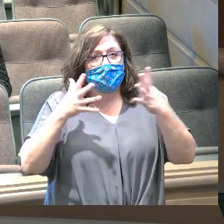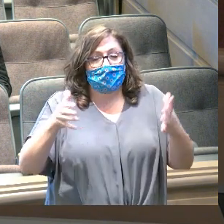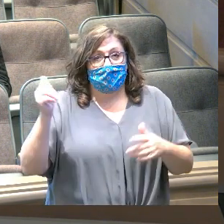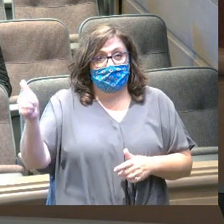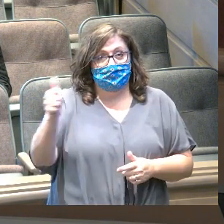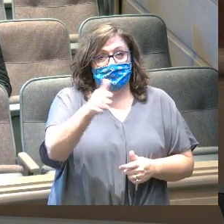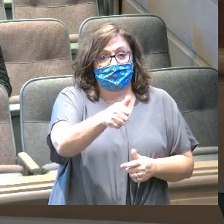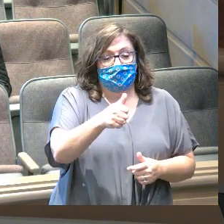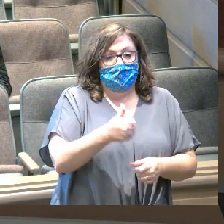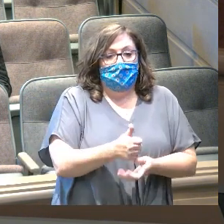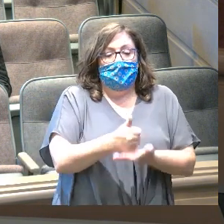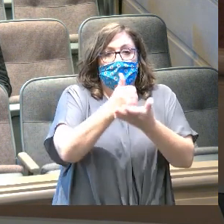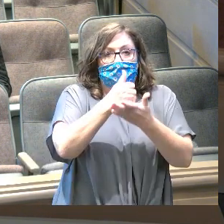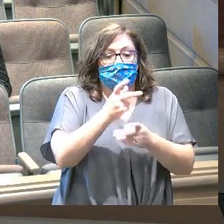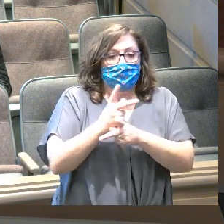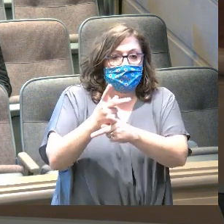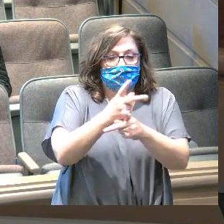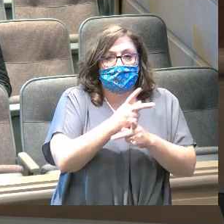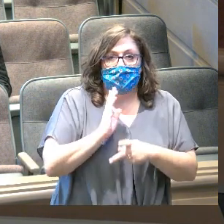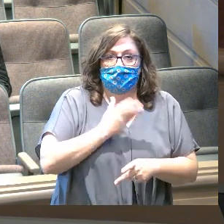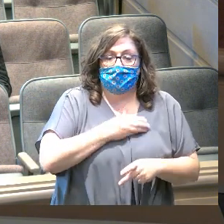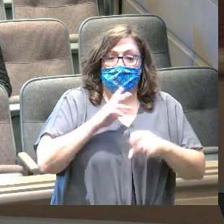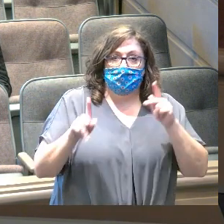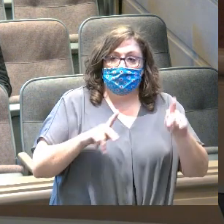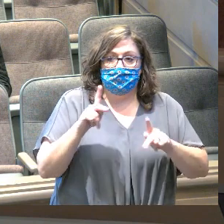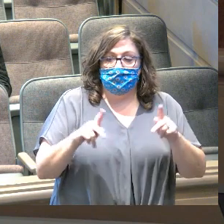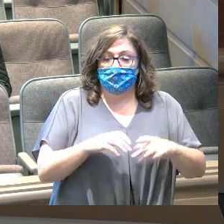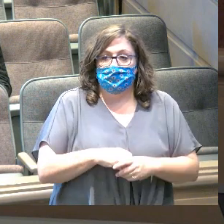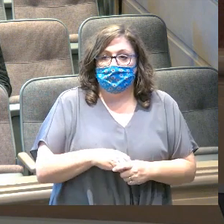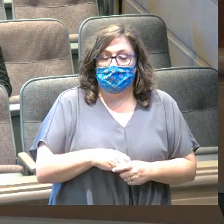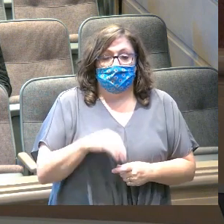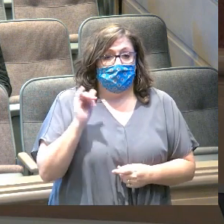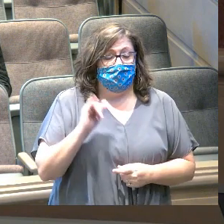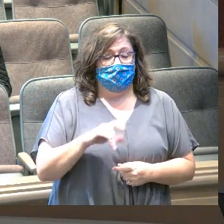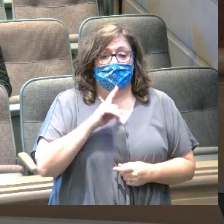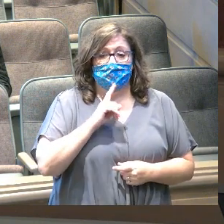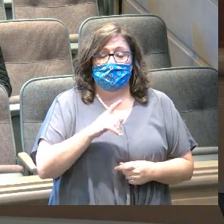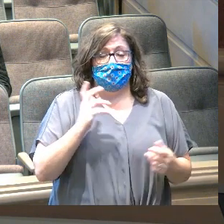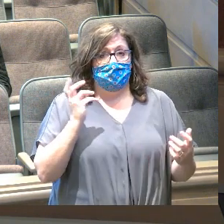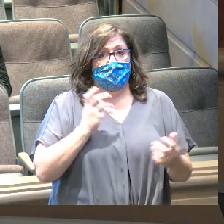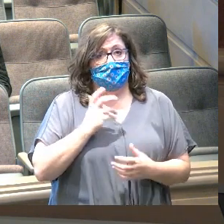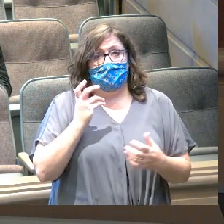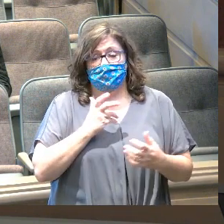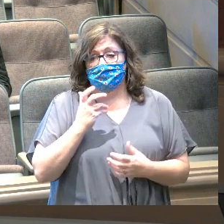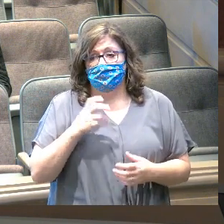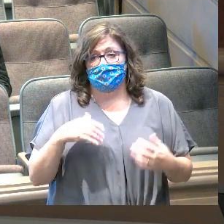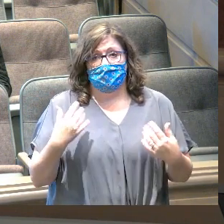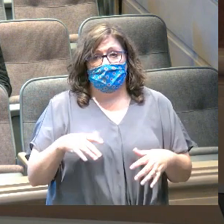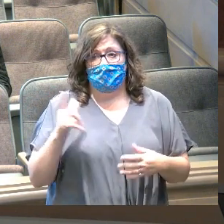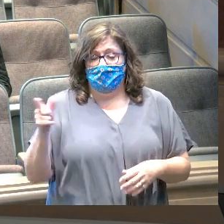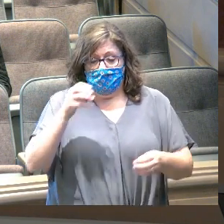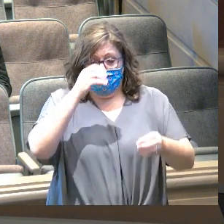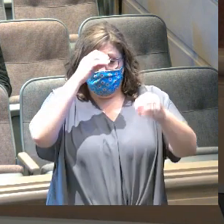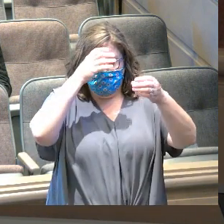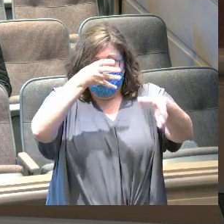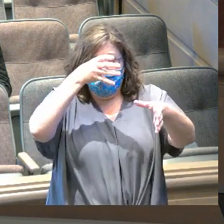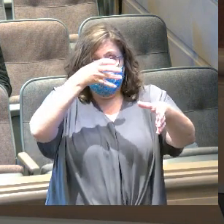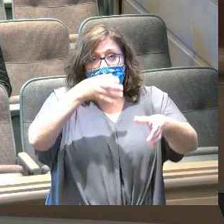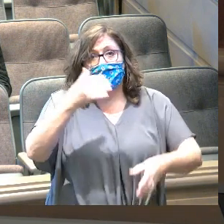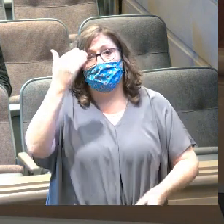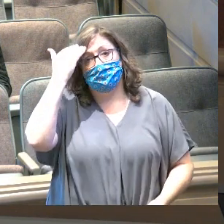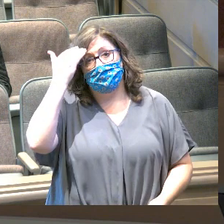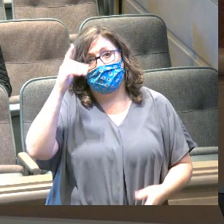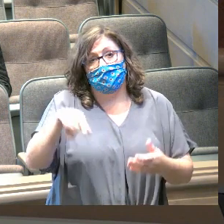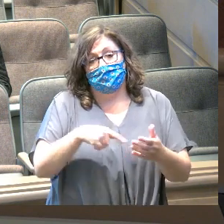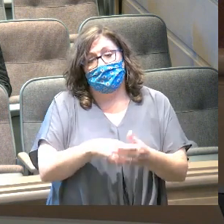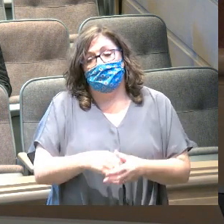help take care of our community. I mean, it's really nothing short of amazing the level of knowledge they've gained about this, as we